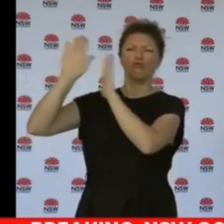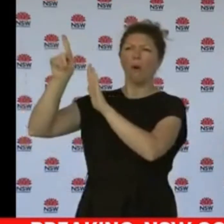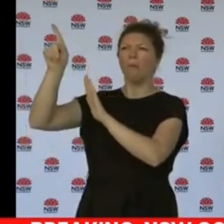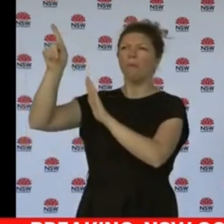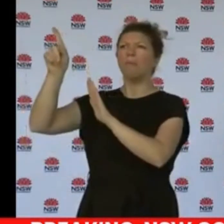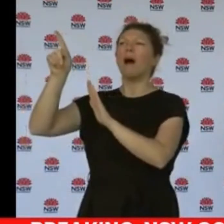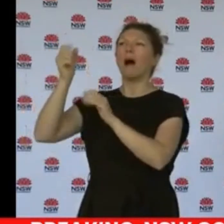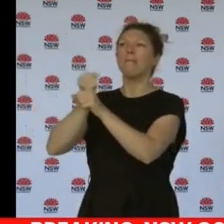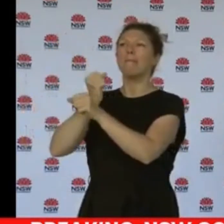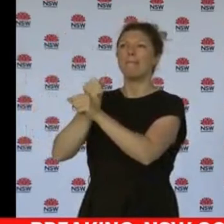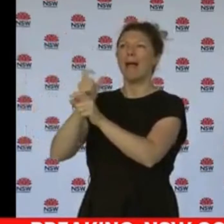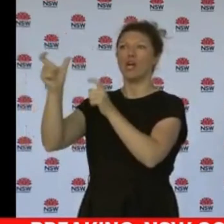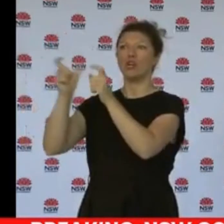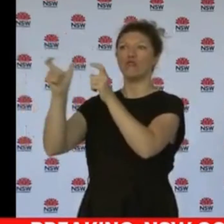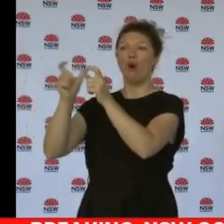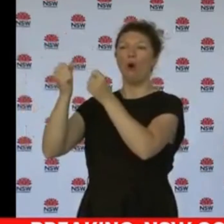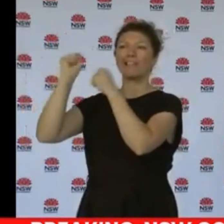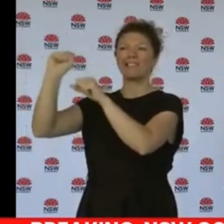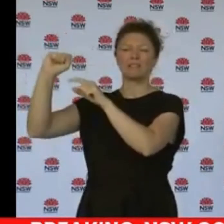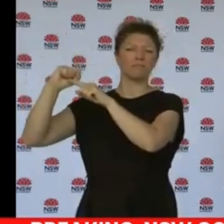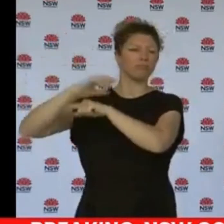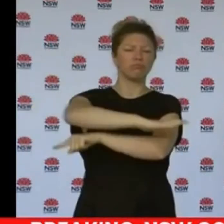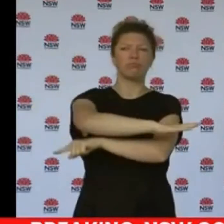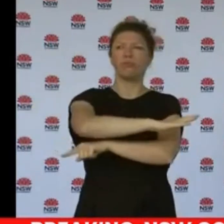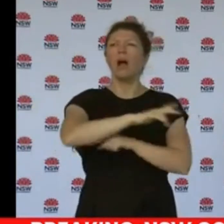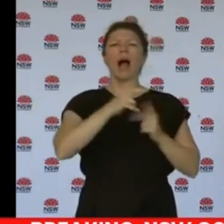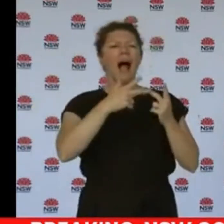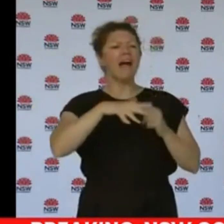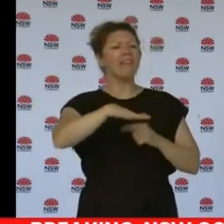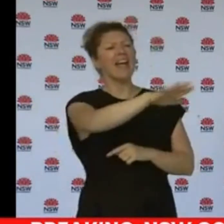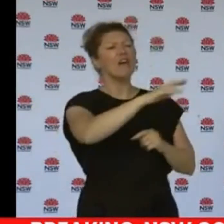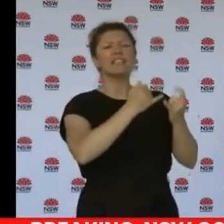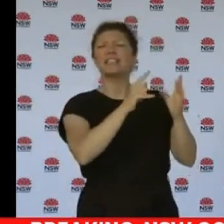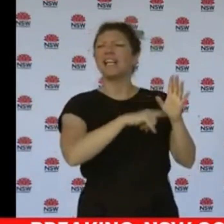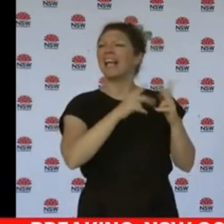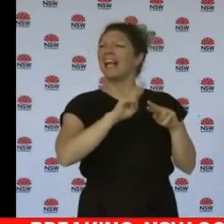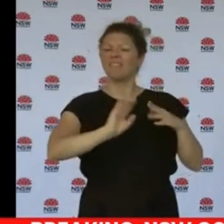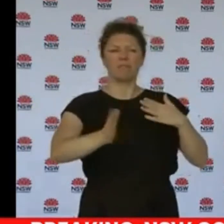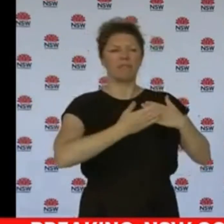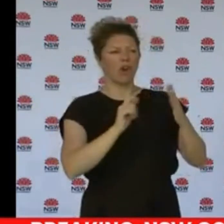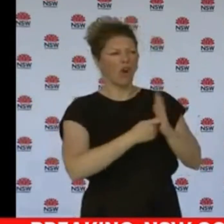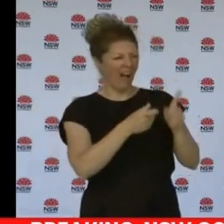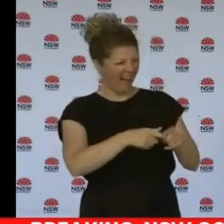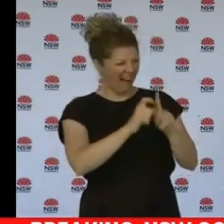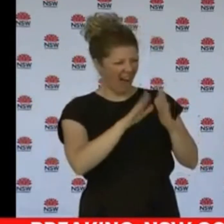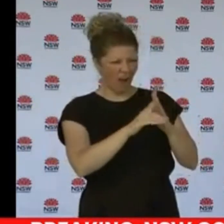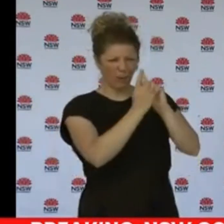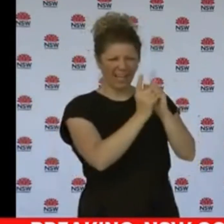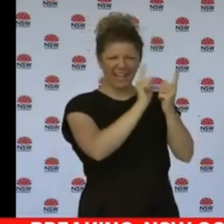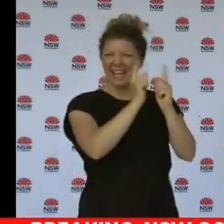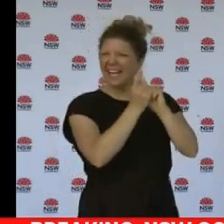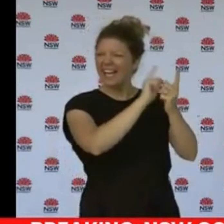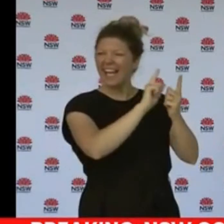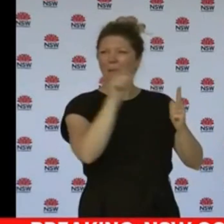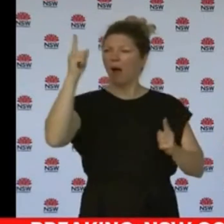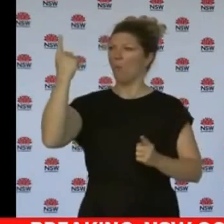the geographic significance of the Northern Beaches allowed us to have a localised response. And the important thing during the pandemic is